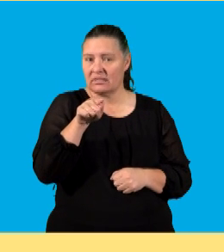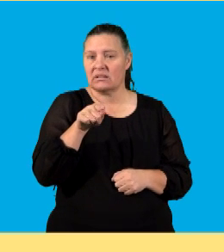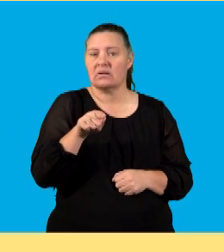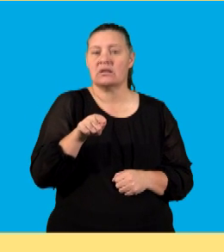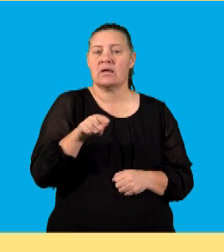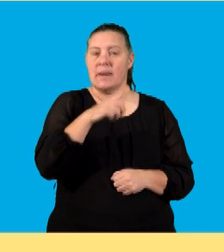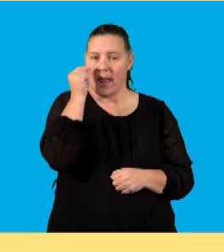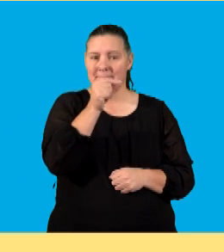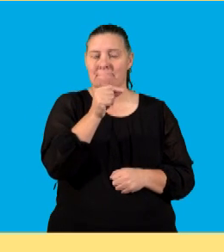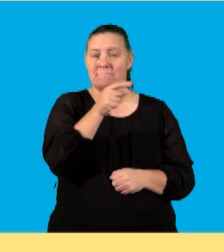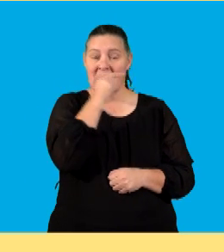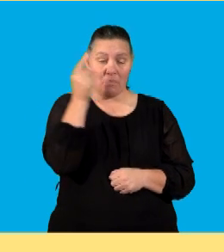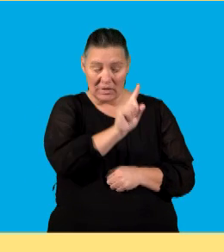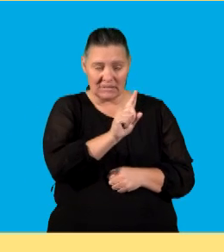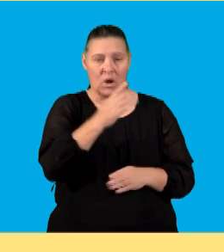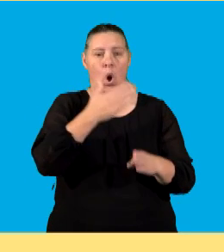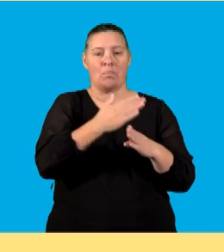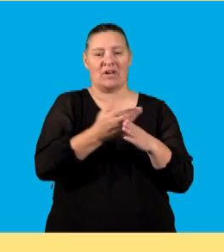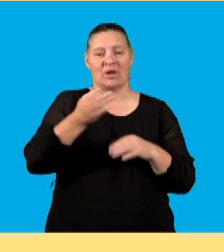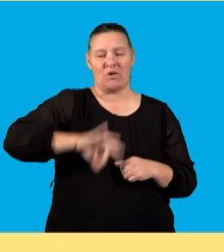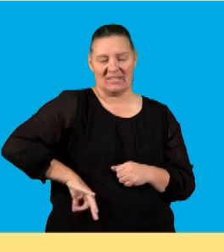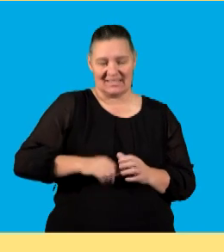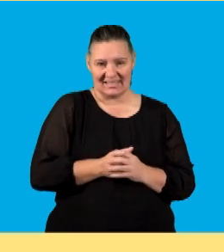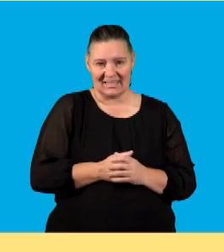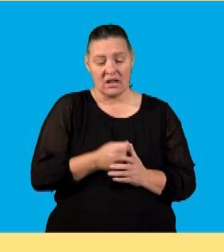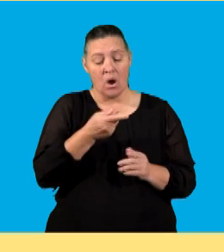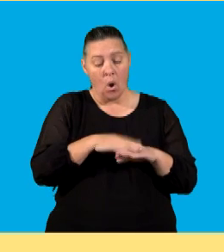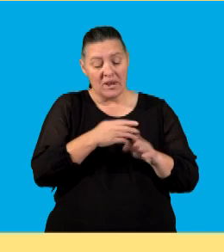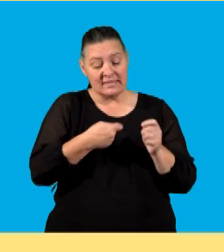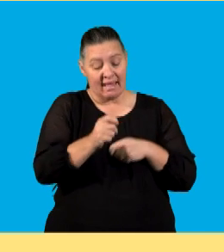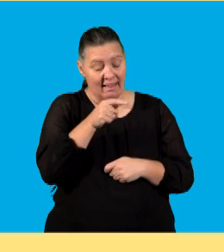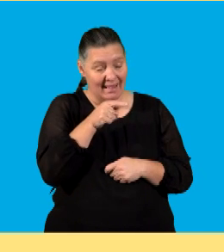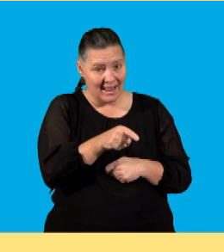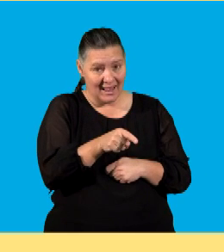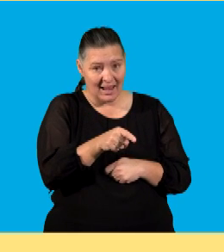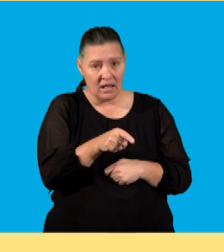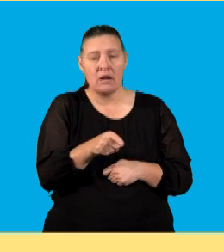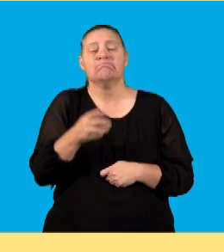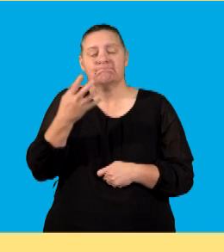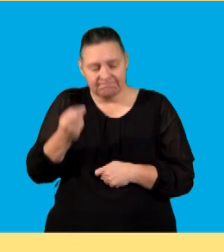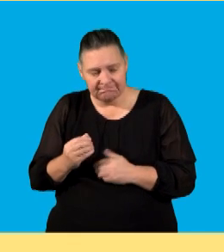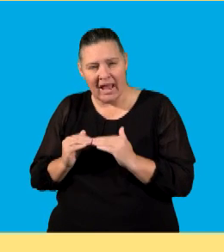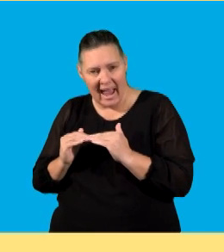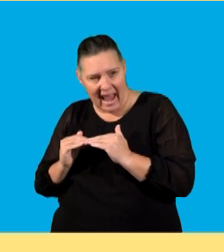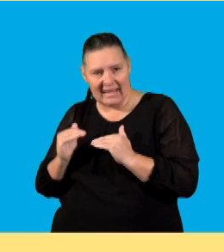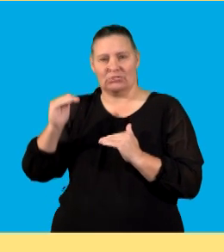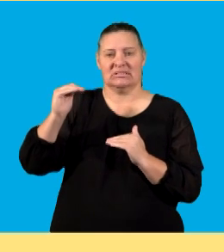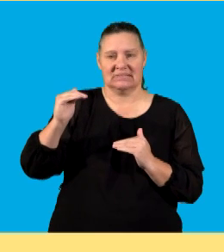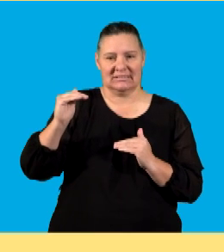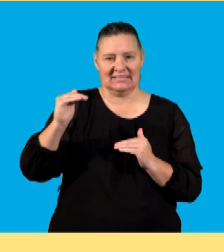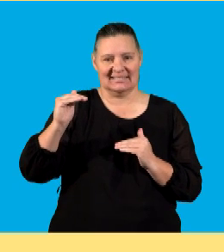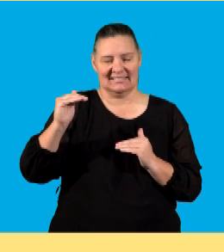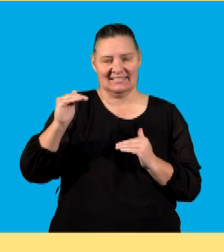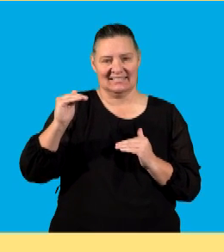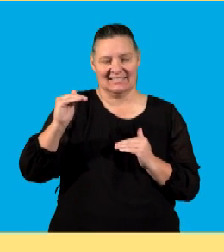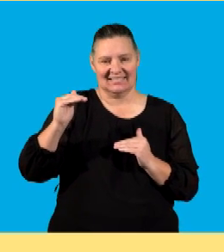name then. This is the name. The percentage operating profit on sales has increased.